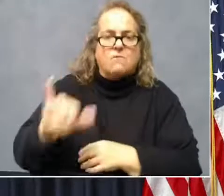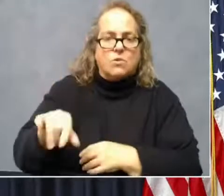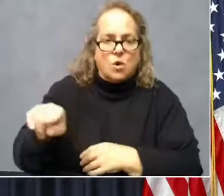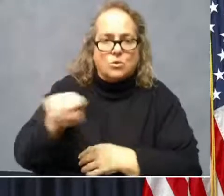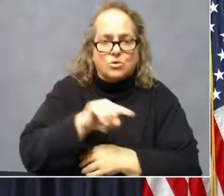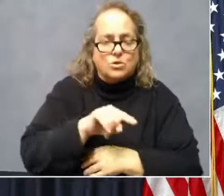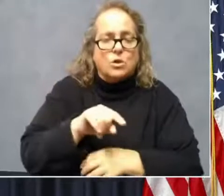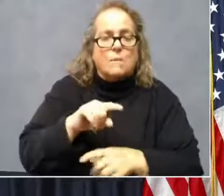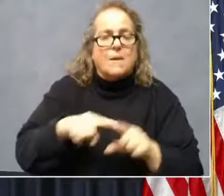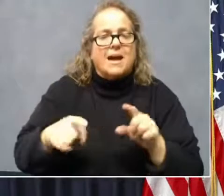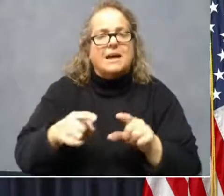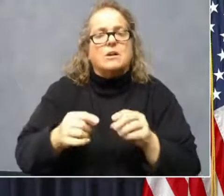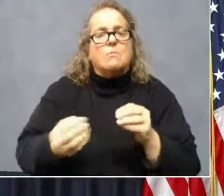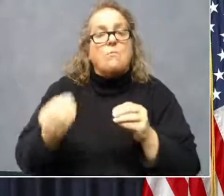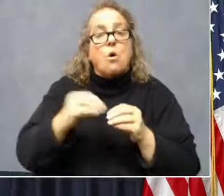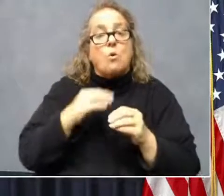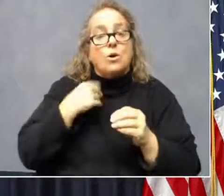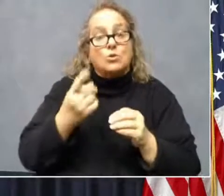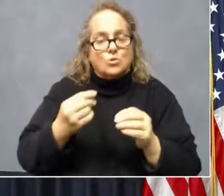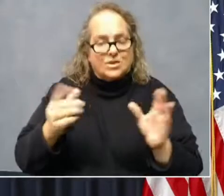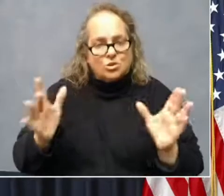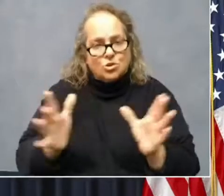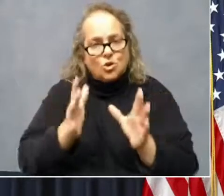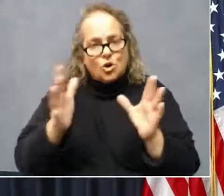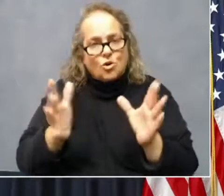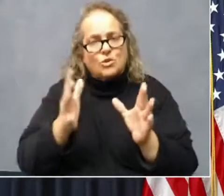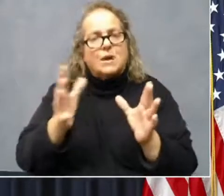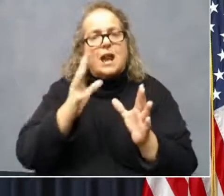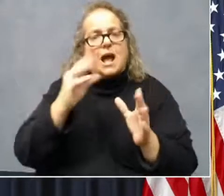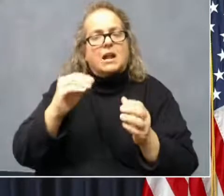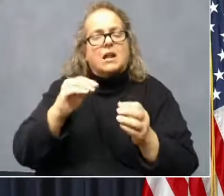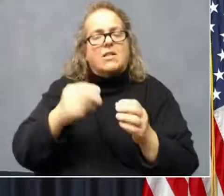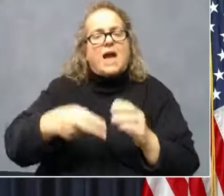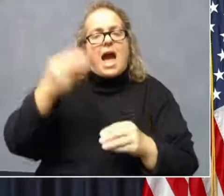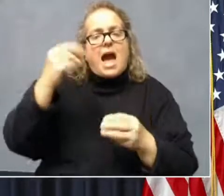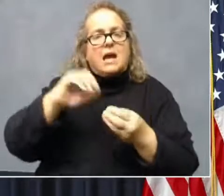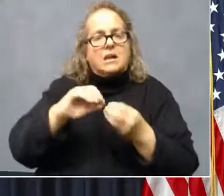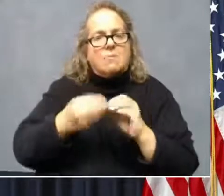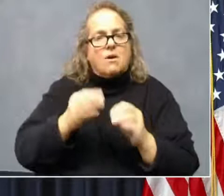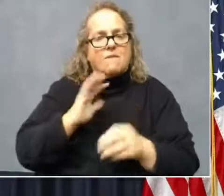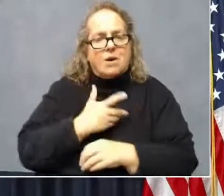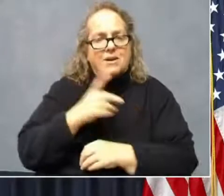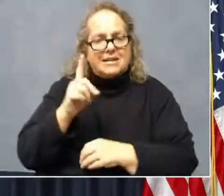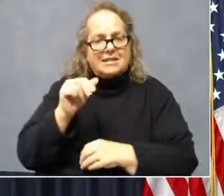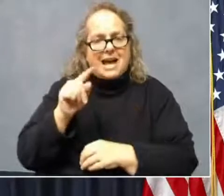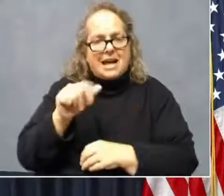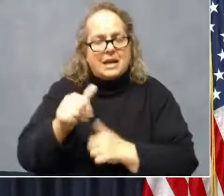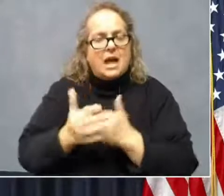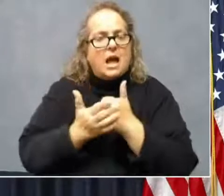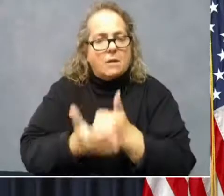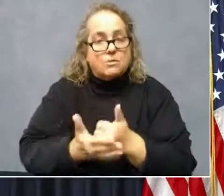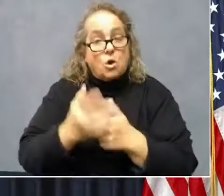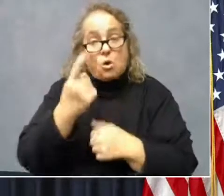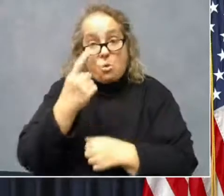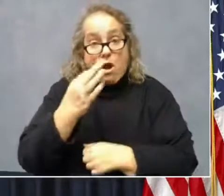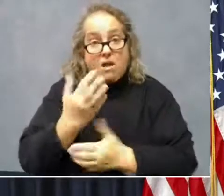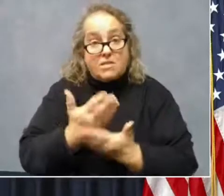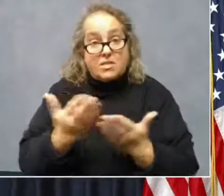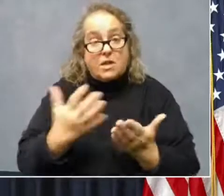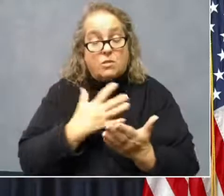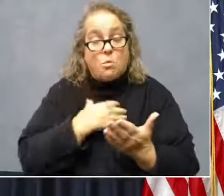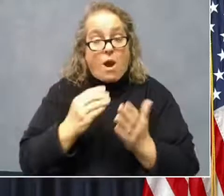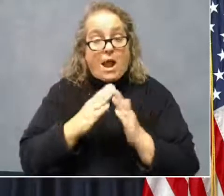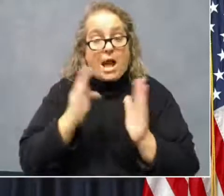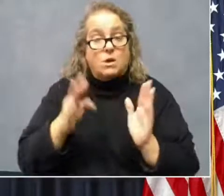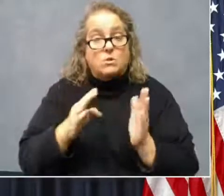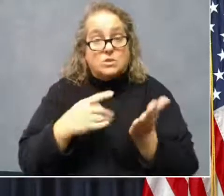volume of our data, I think, helps with that. Now, one of the things that the White House talks about a lot are some of